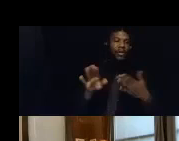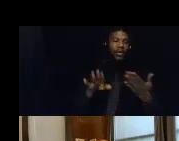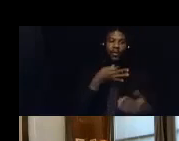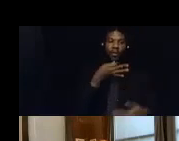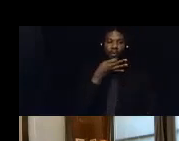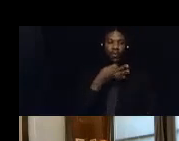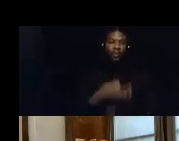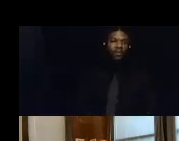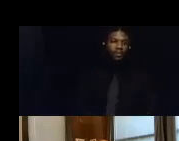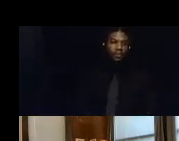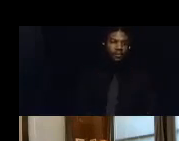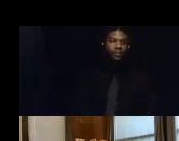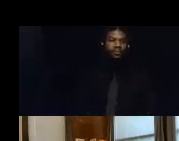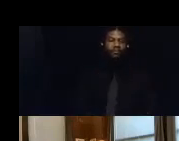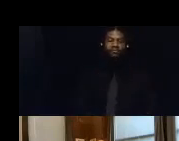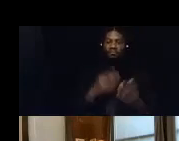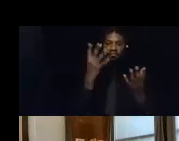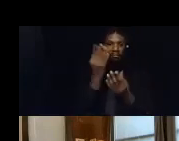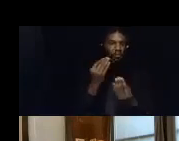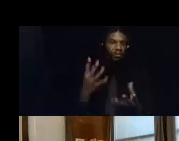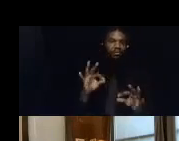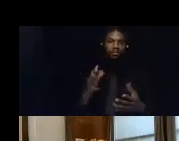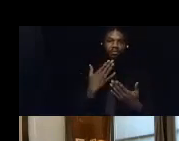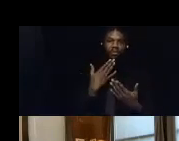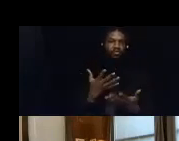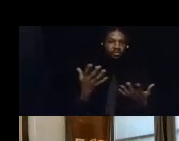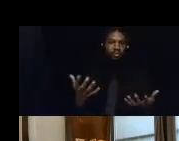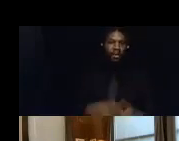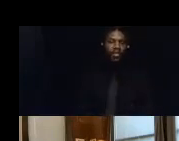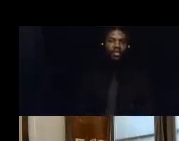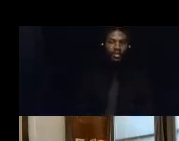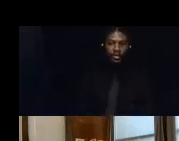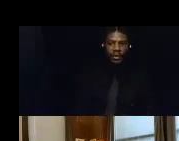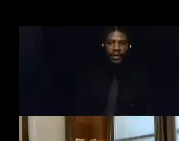soon. Beautiful. Thank you so much.